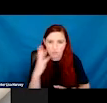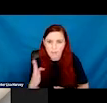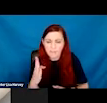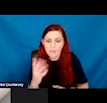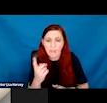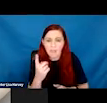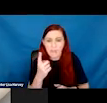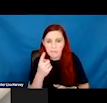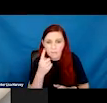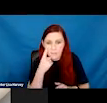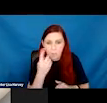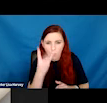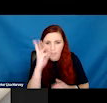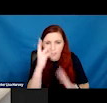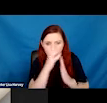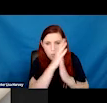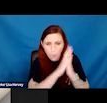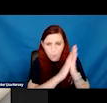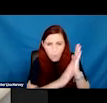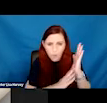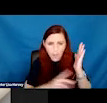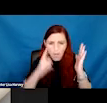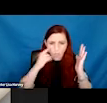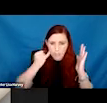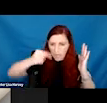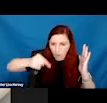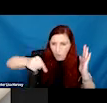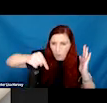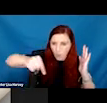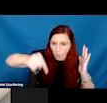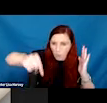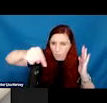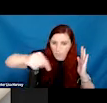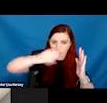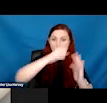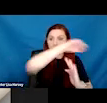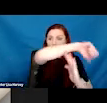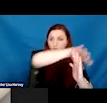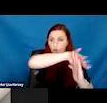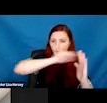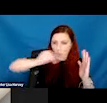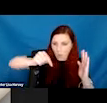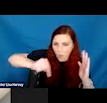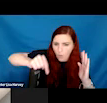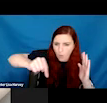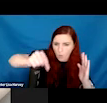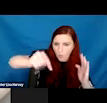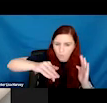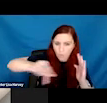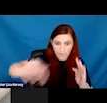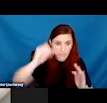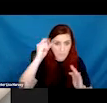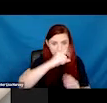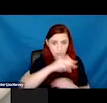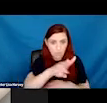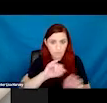manifestations on the window, which appear almost like little holes in the surface. This can be difficult for people with dementia, that they think that there's little